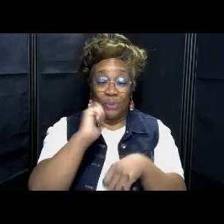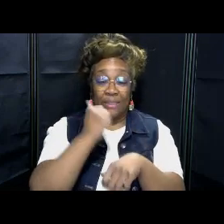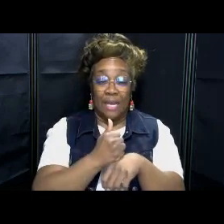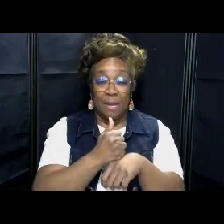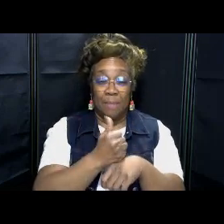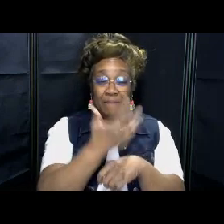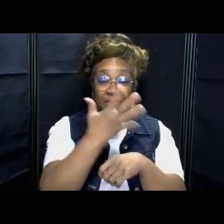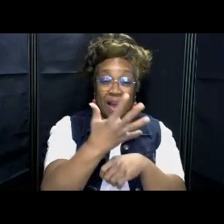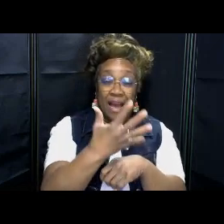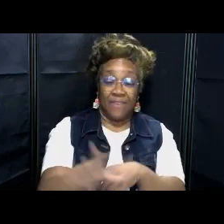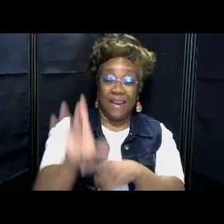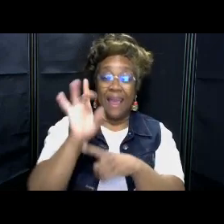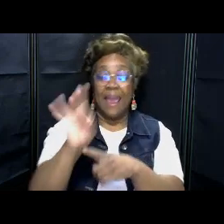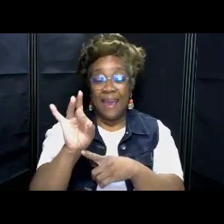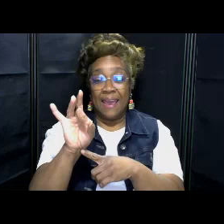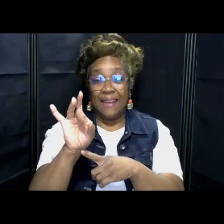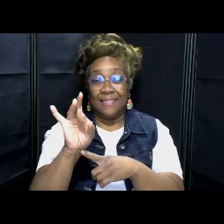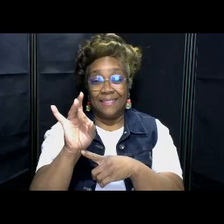no pressure, niece.